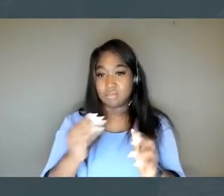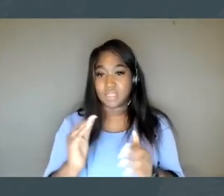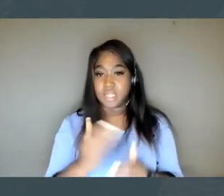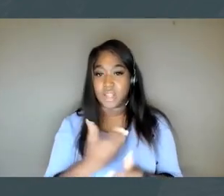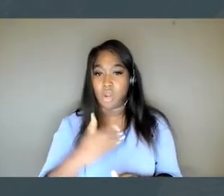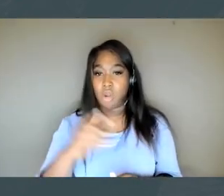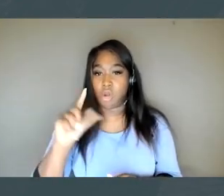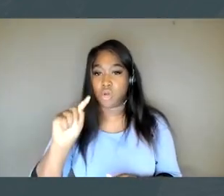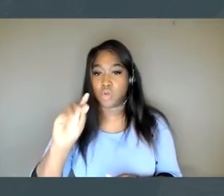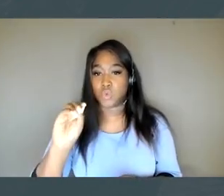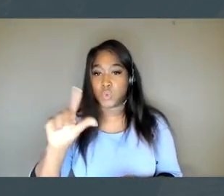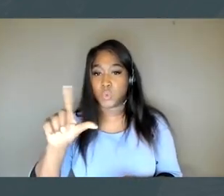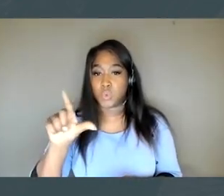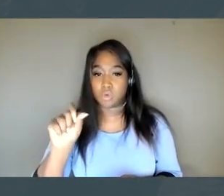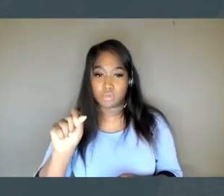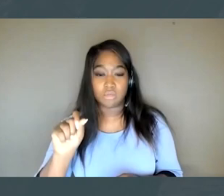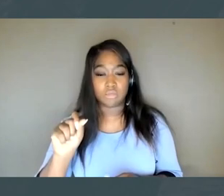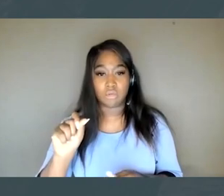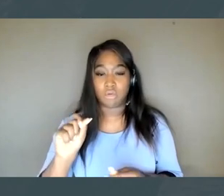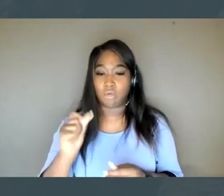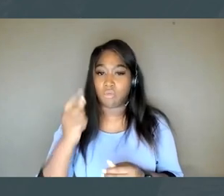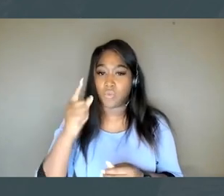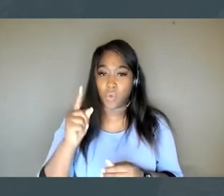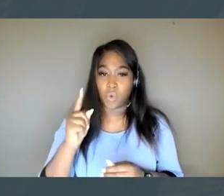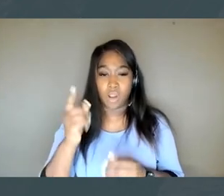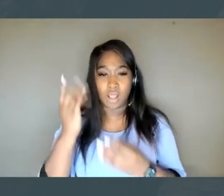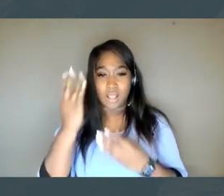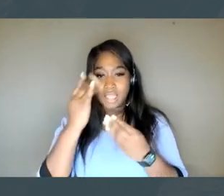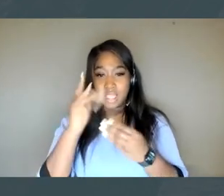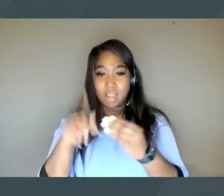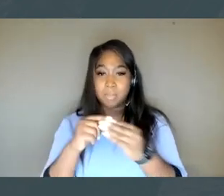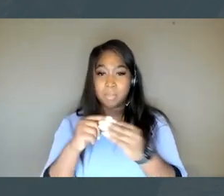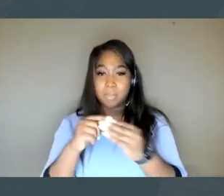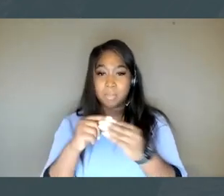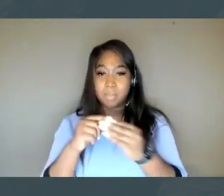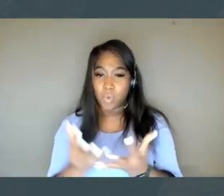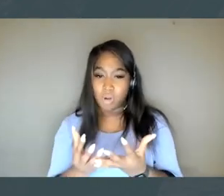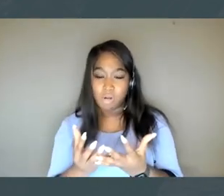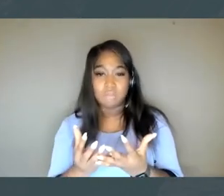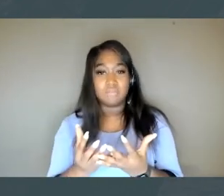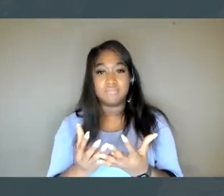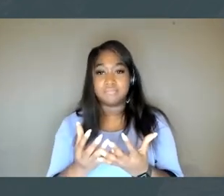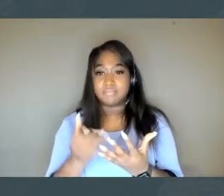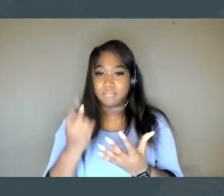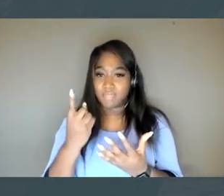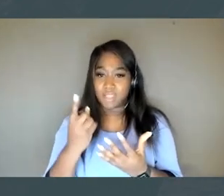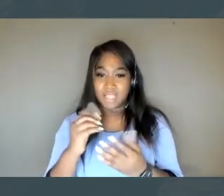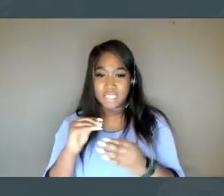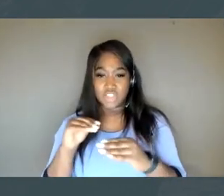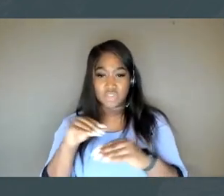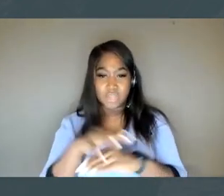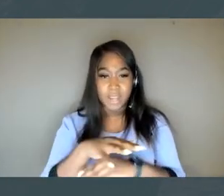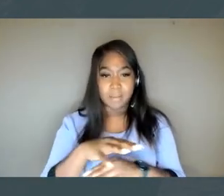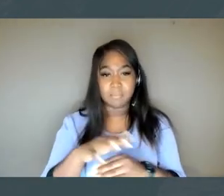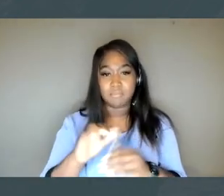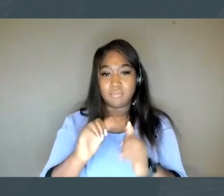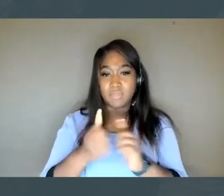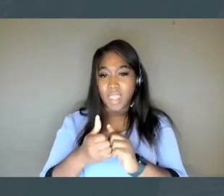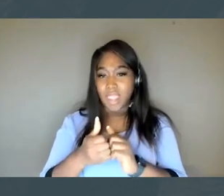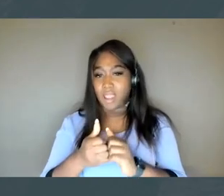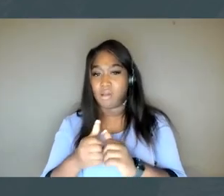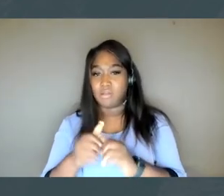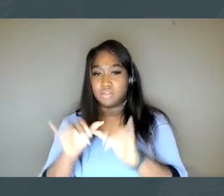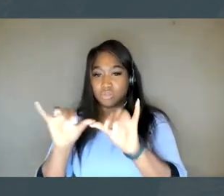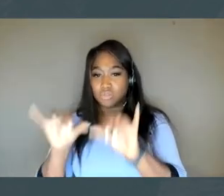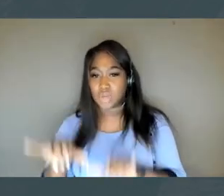you know, shaped and, you know, infused by the structures of racism and coloniality that we're trying to think